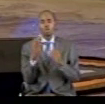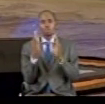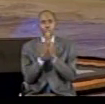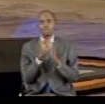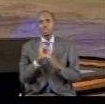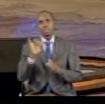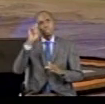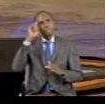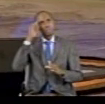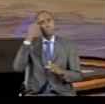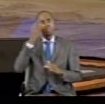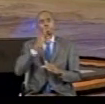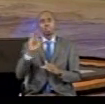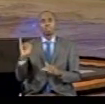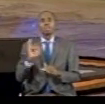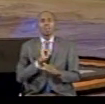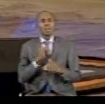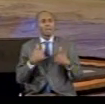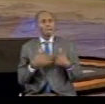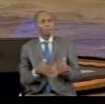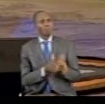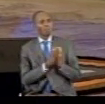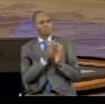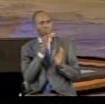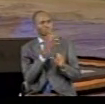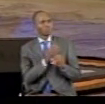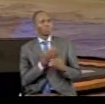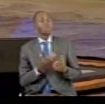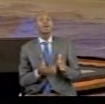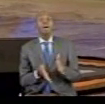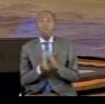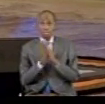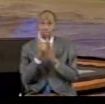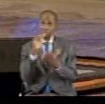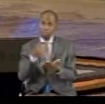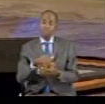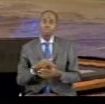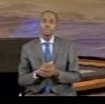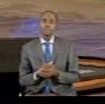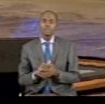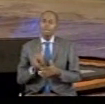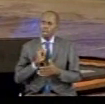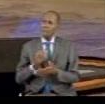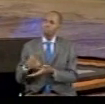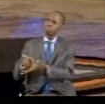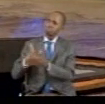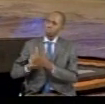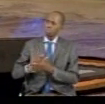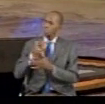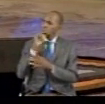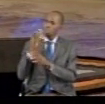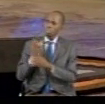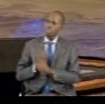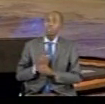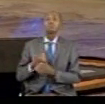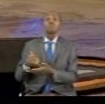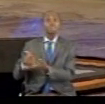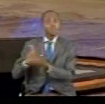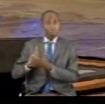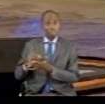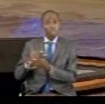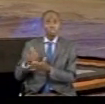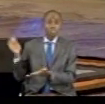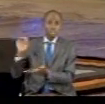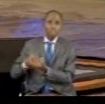thinking, I've asked, I've not received, ask again. I've demanded, I've not got, demand it again.